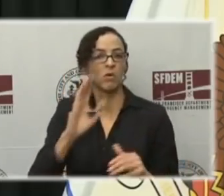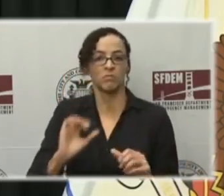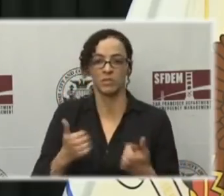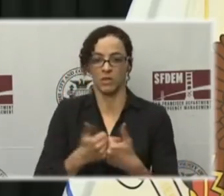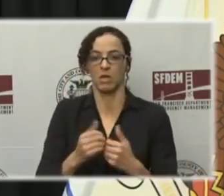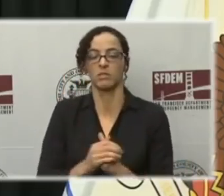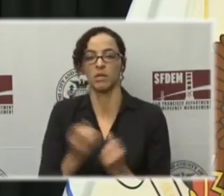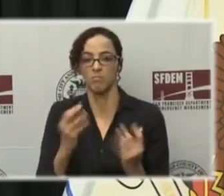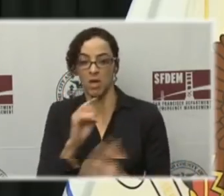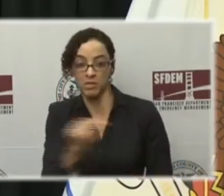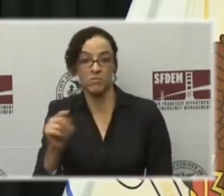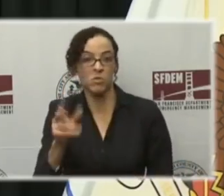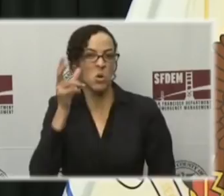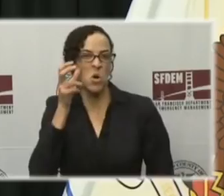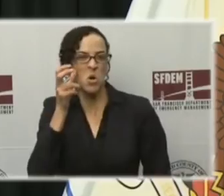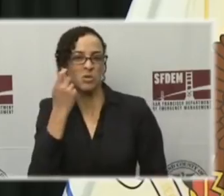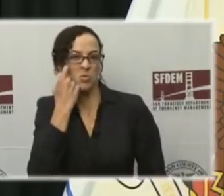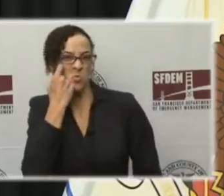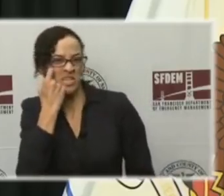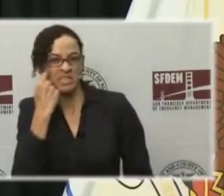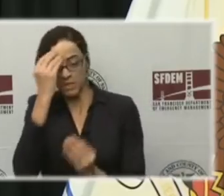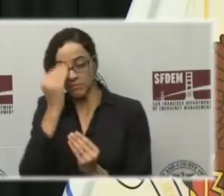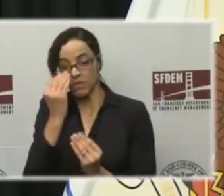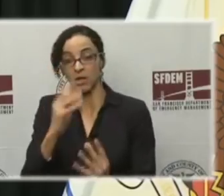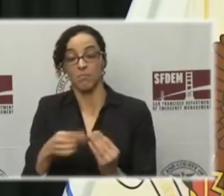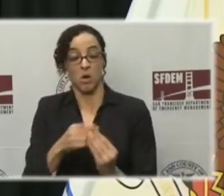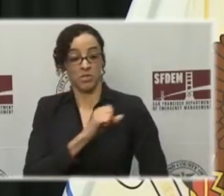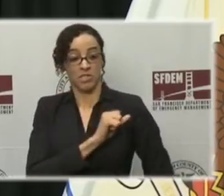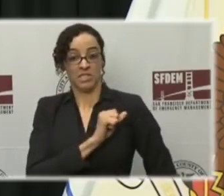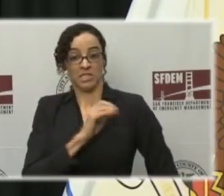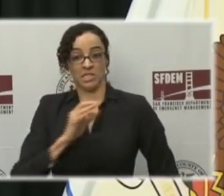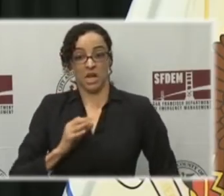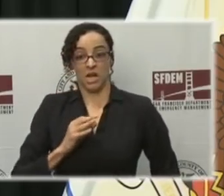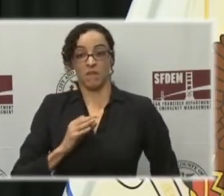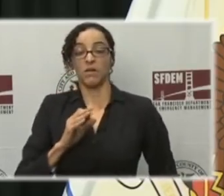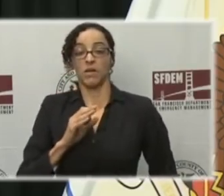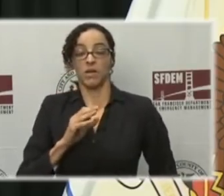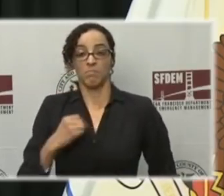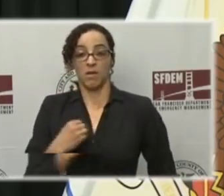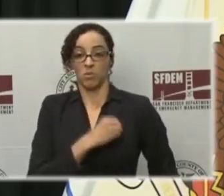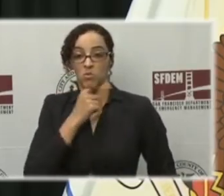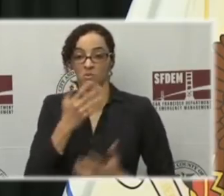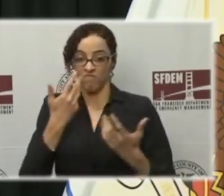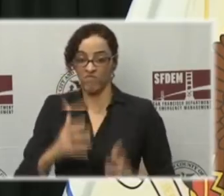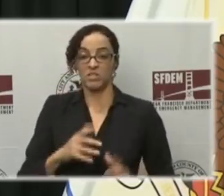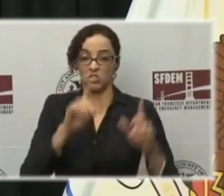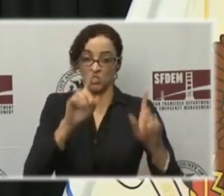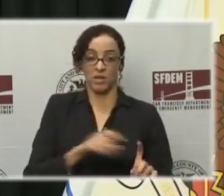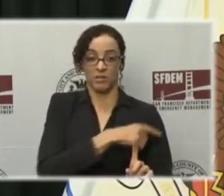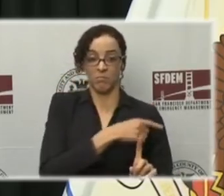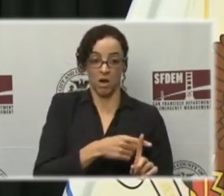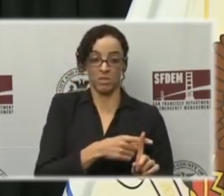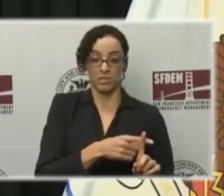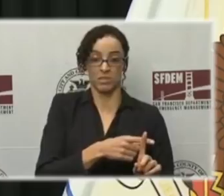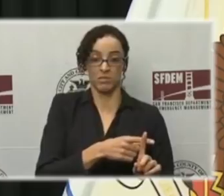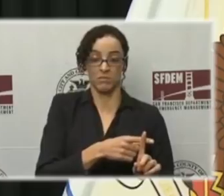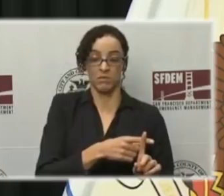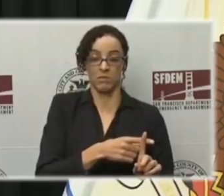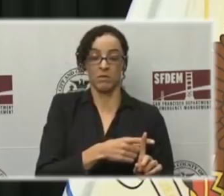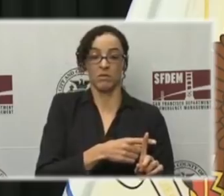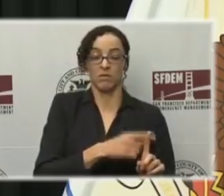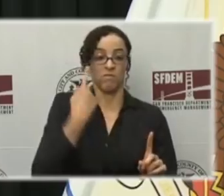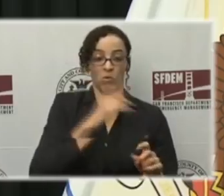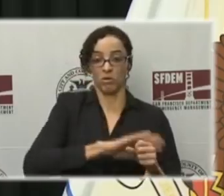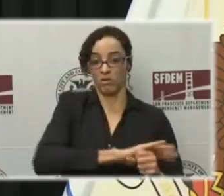recent information of staff members being tested and coming back positive in Laguna Honda. And since then, we've